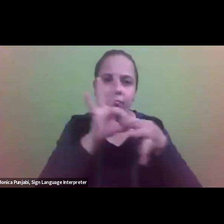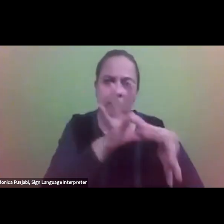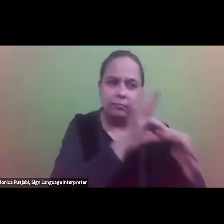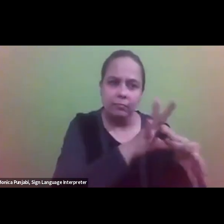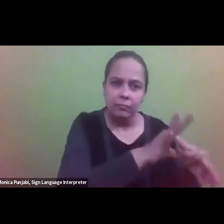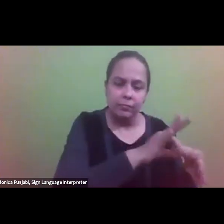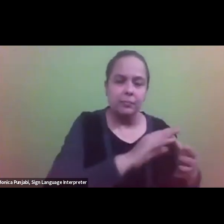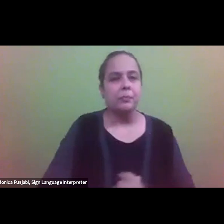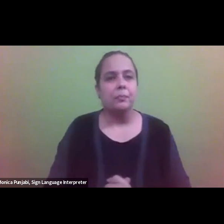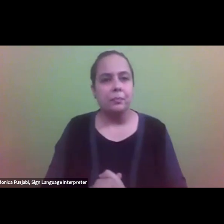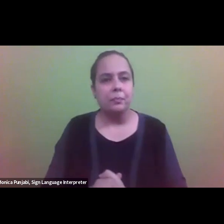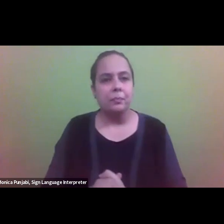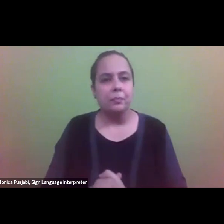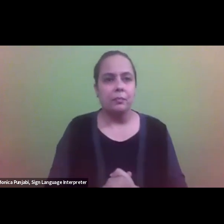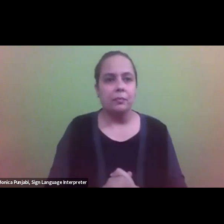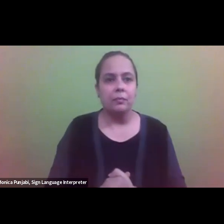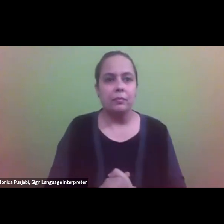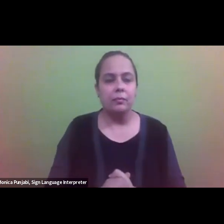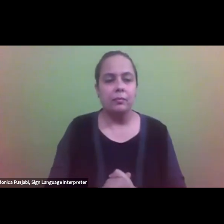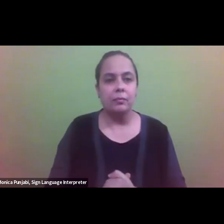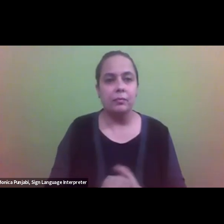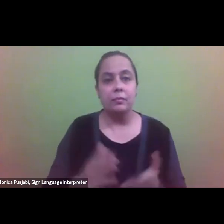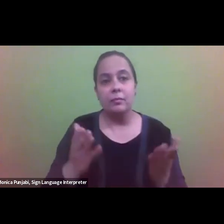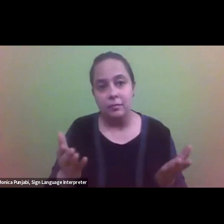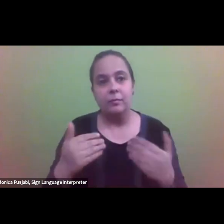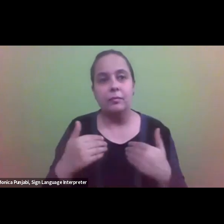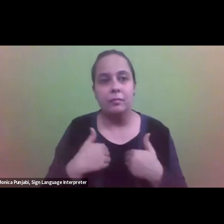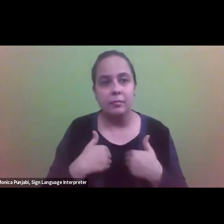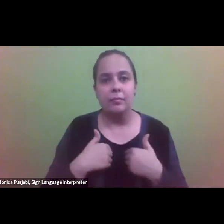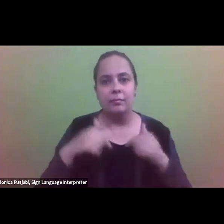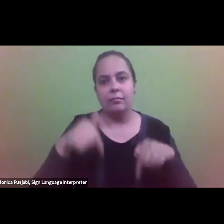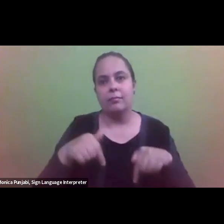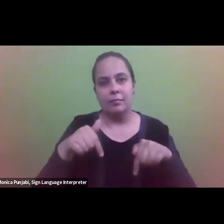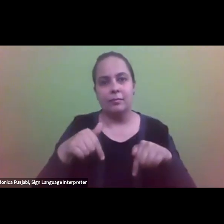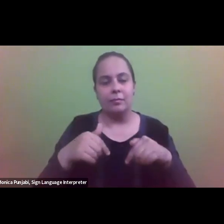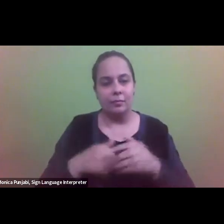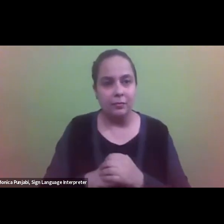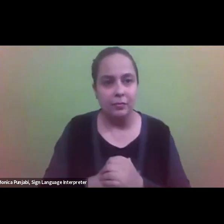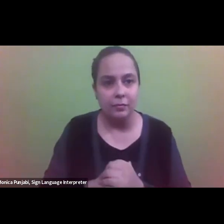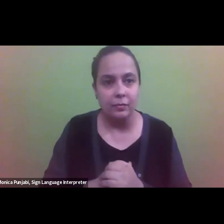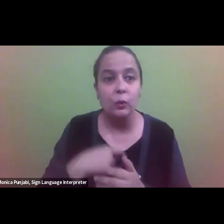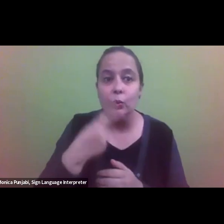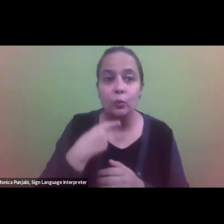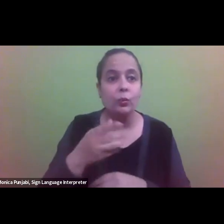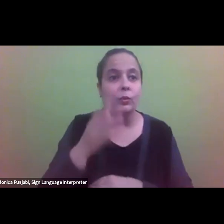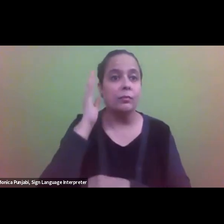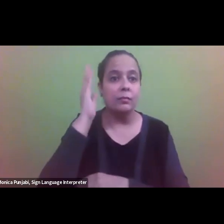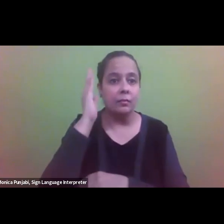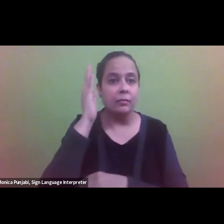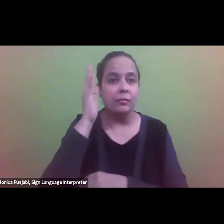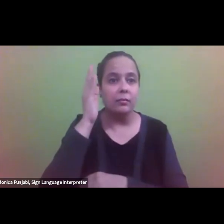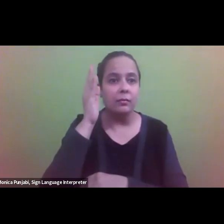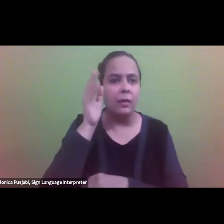home. So we're really pleased to have Scott with us tonight. He's a speaker of French, Spanish,